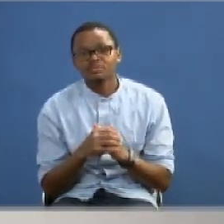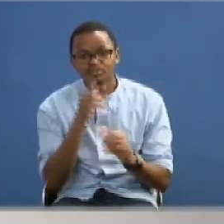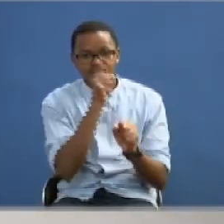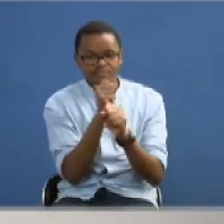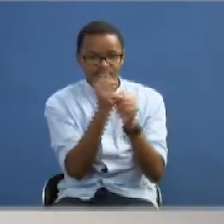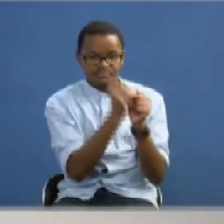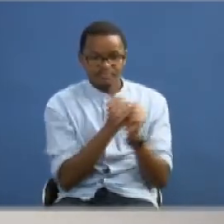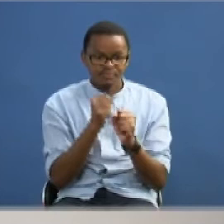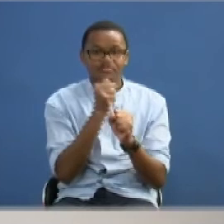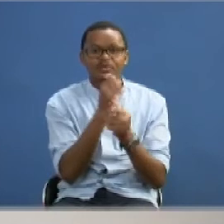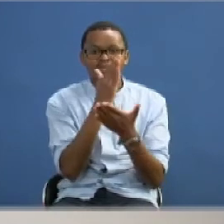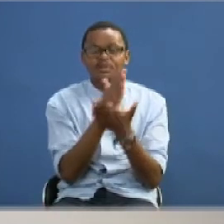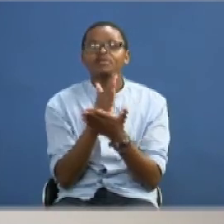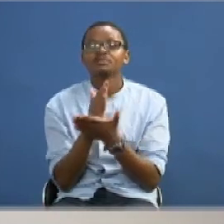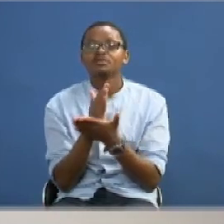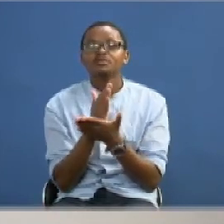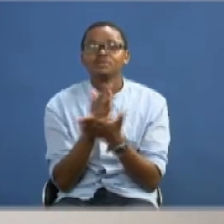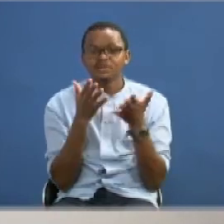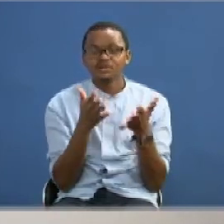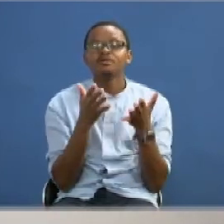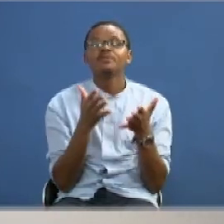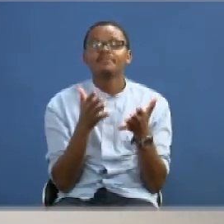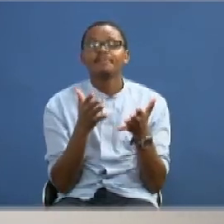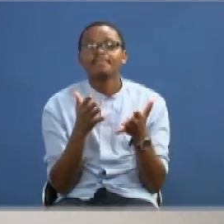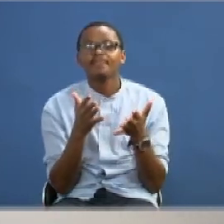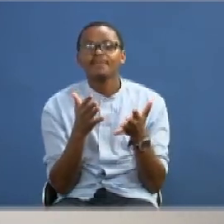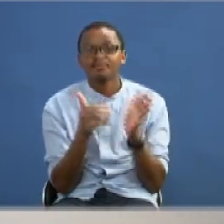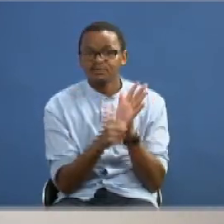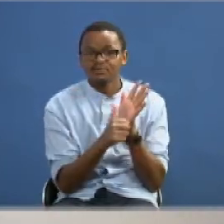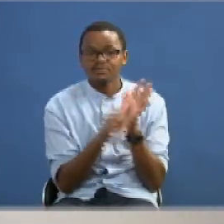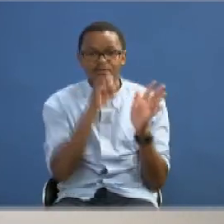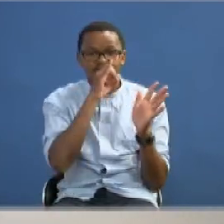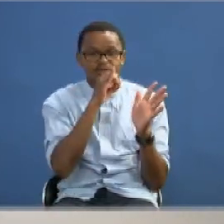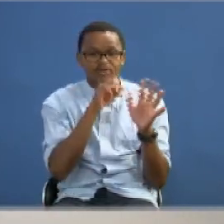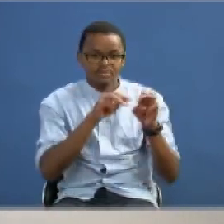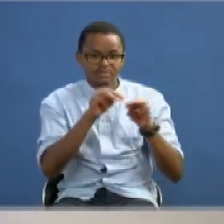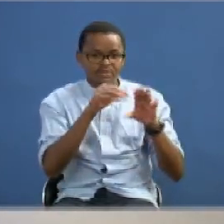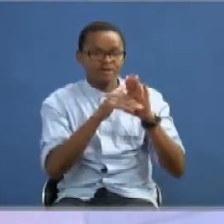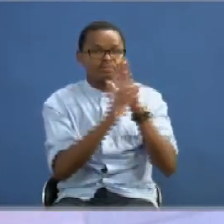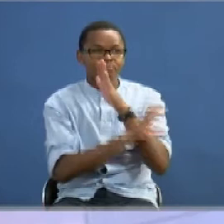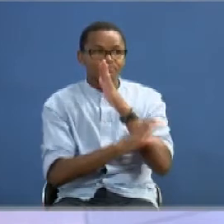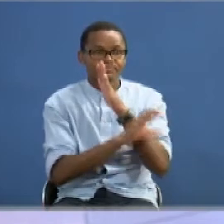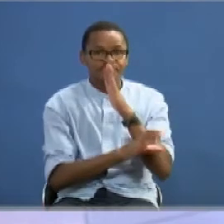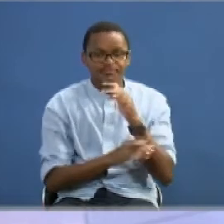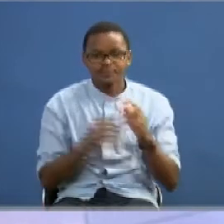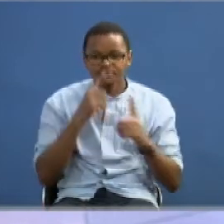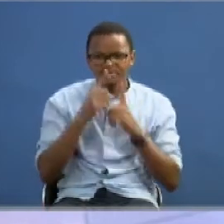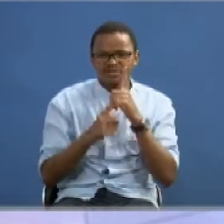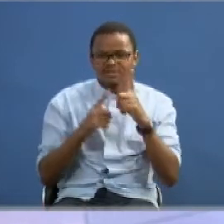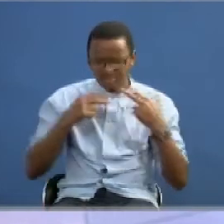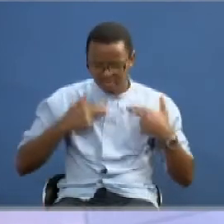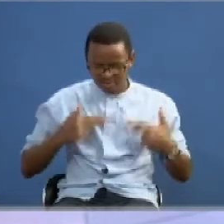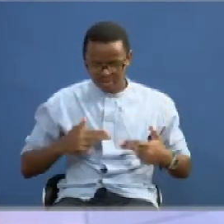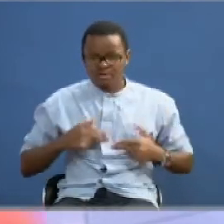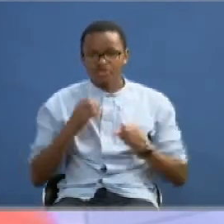working together to ensure that this pandemic is managed in the country. Let's talk about the health